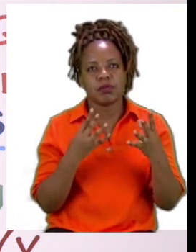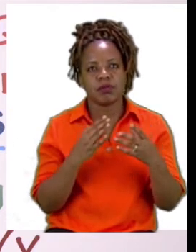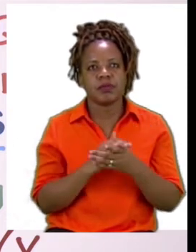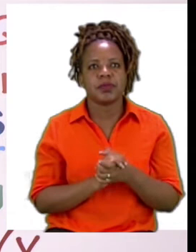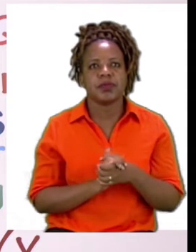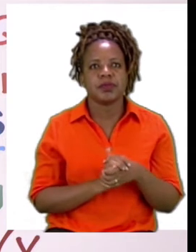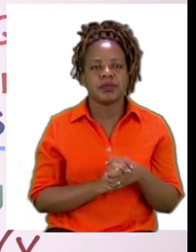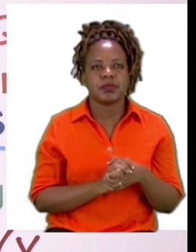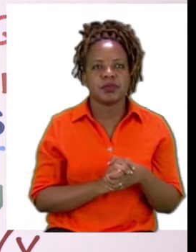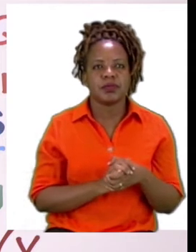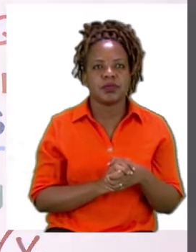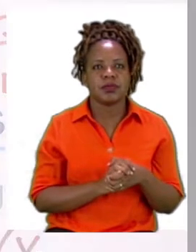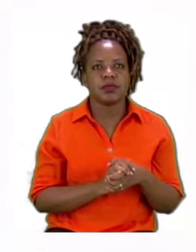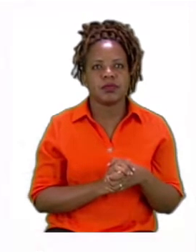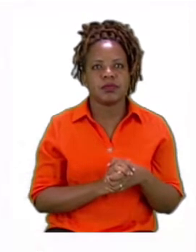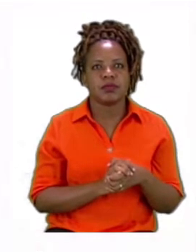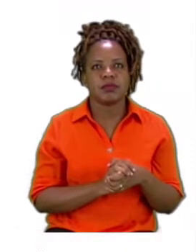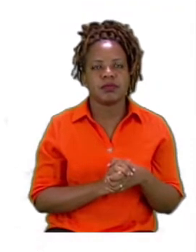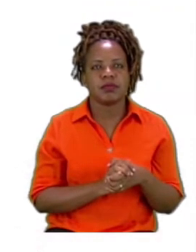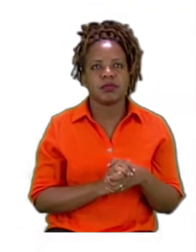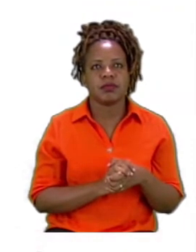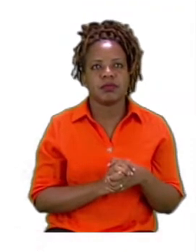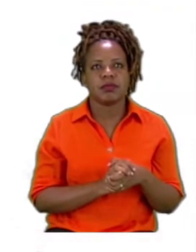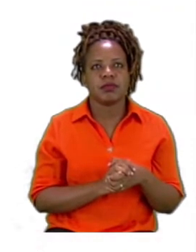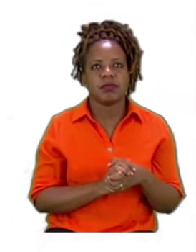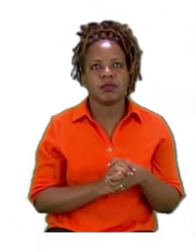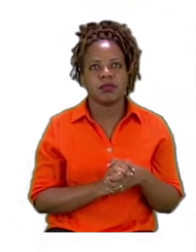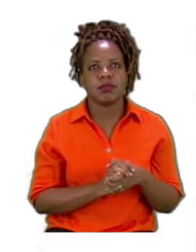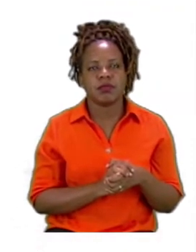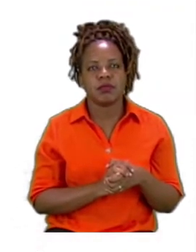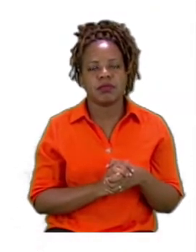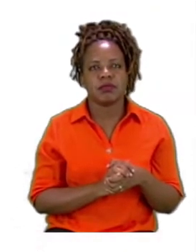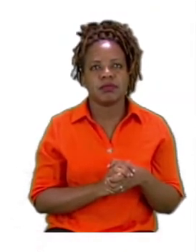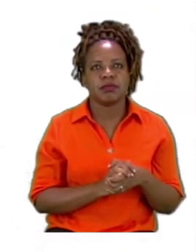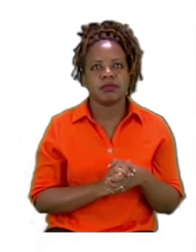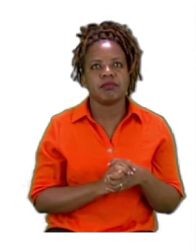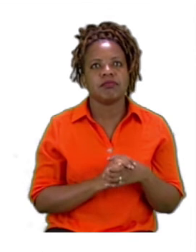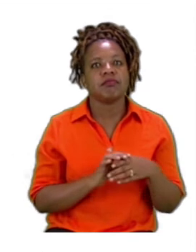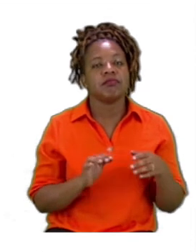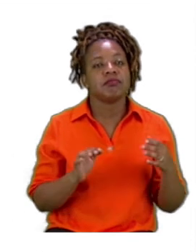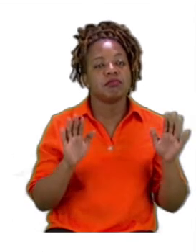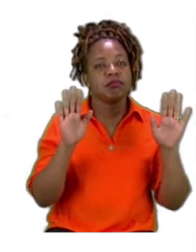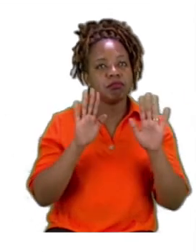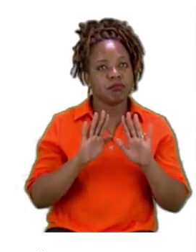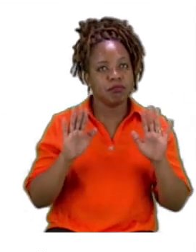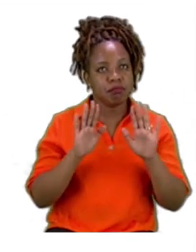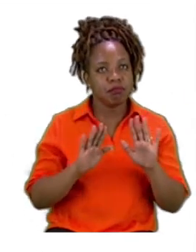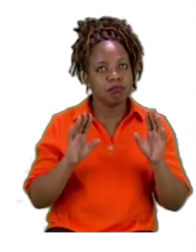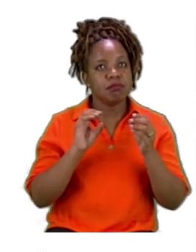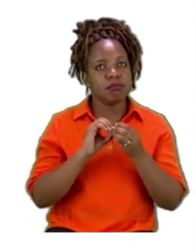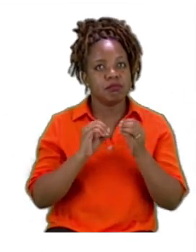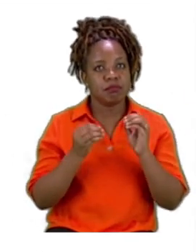us take a look at our exercise. In our exercise, we are going to color the number